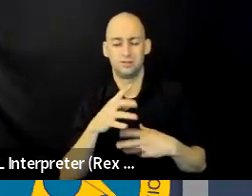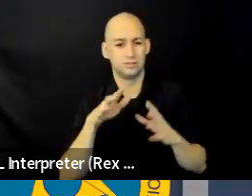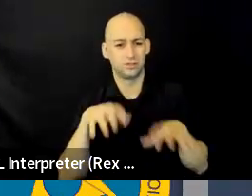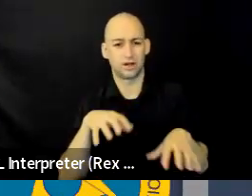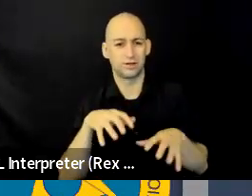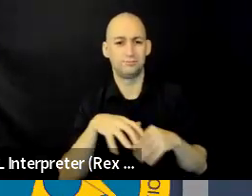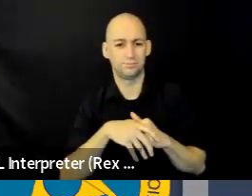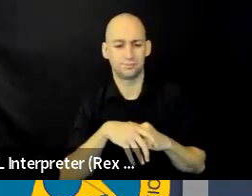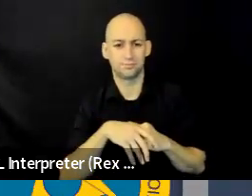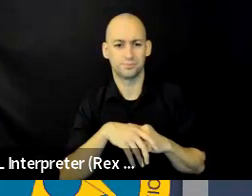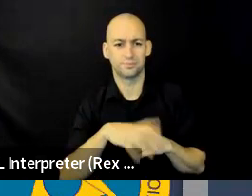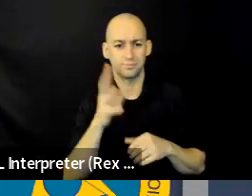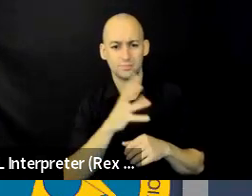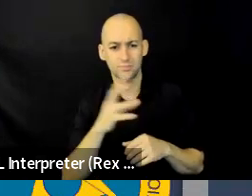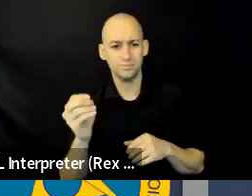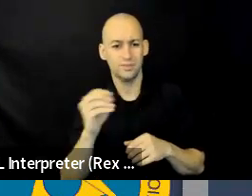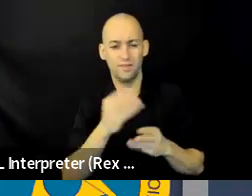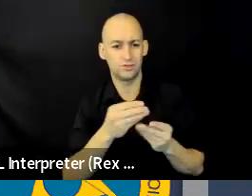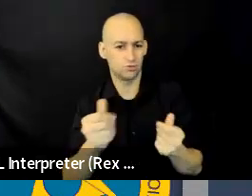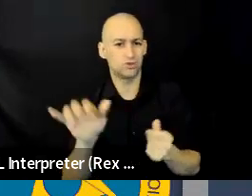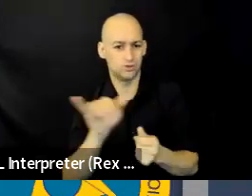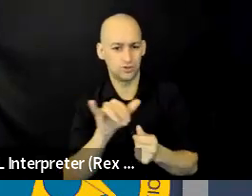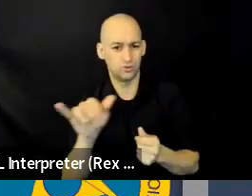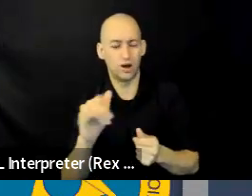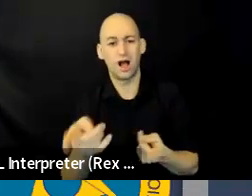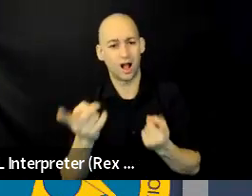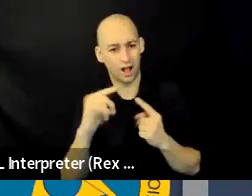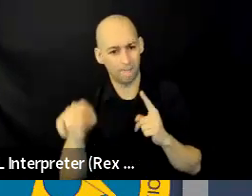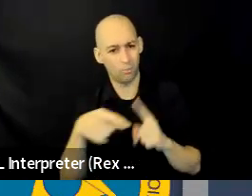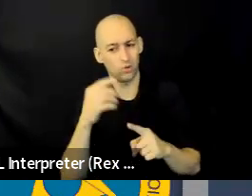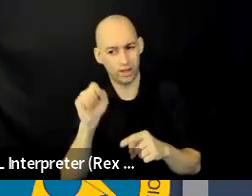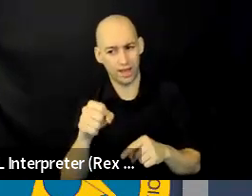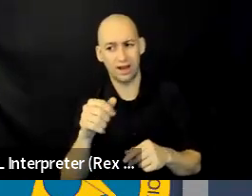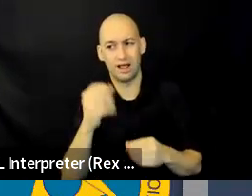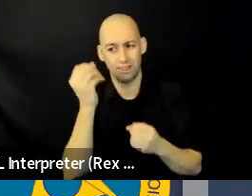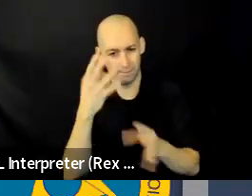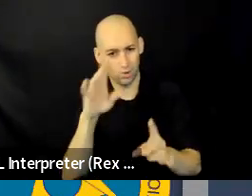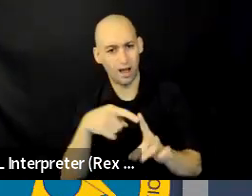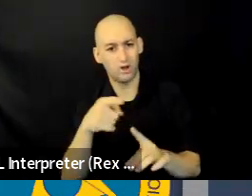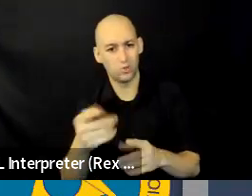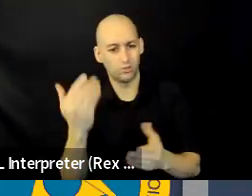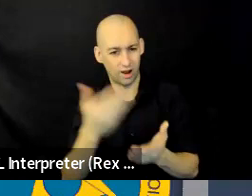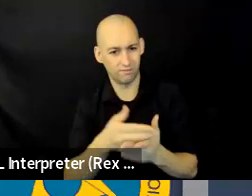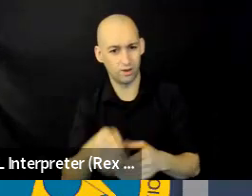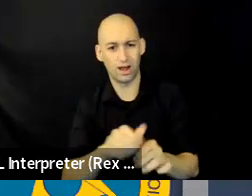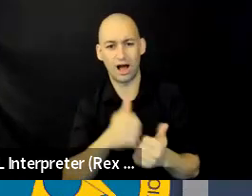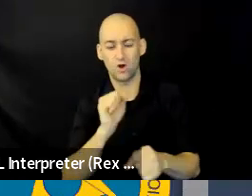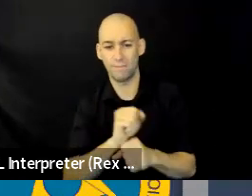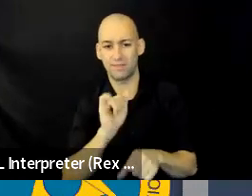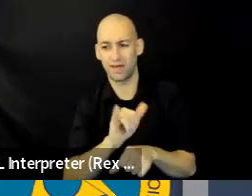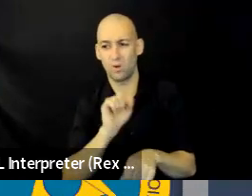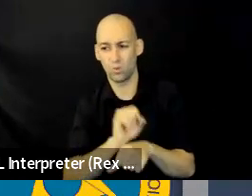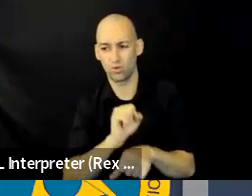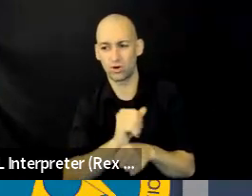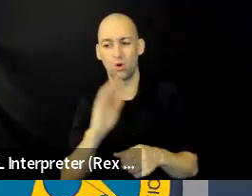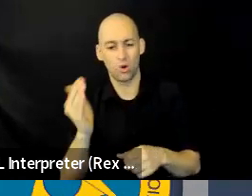is the scope of the solution. So please just come when you can. Let us know how you can get there, how you want to make that work. We welcome you to